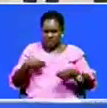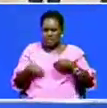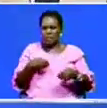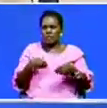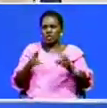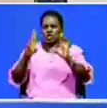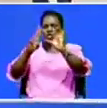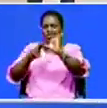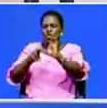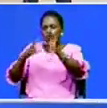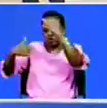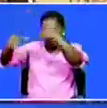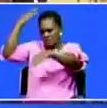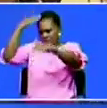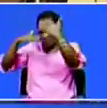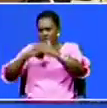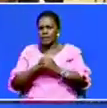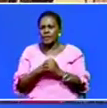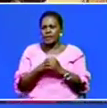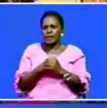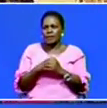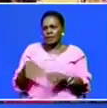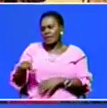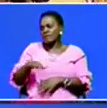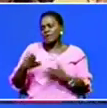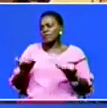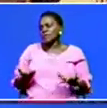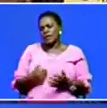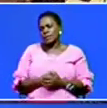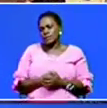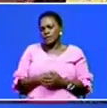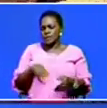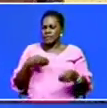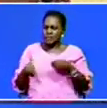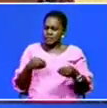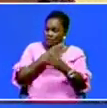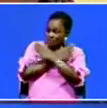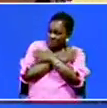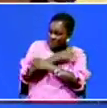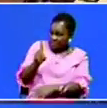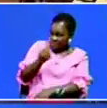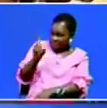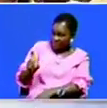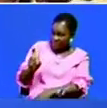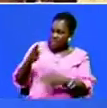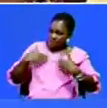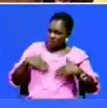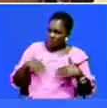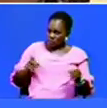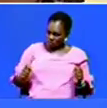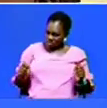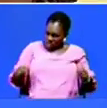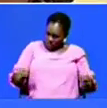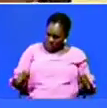ulemavu kujiunga na vyuo vikuu. How is the environment disability friendly for people with